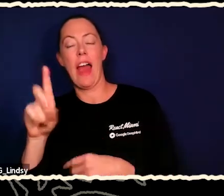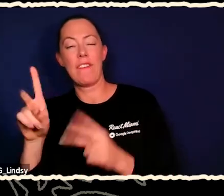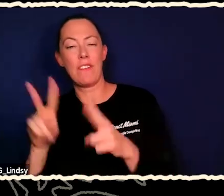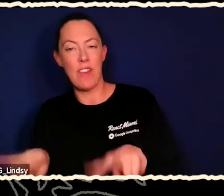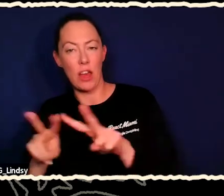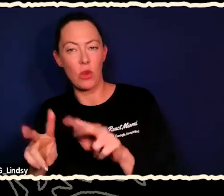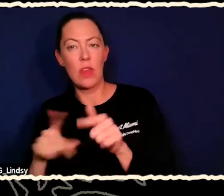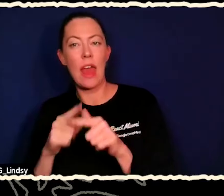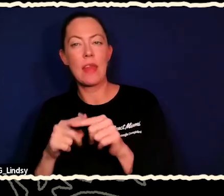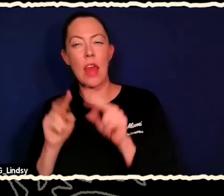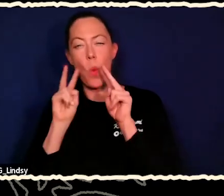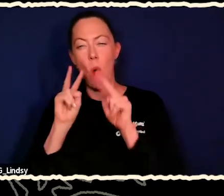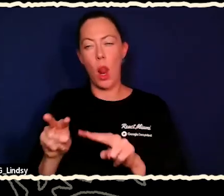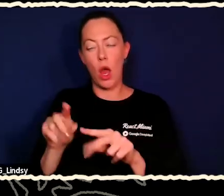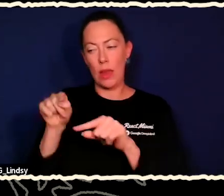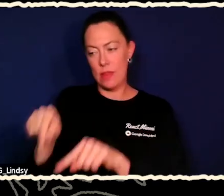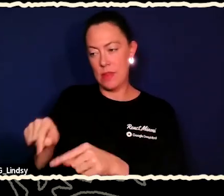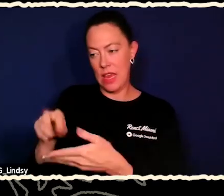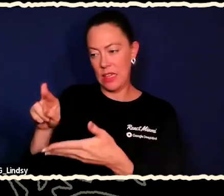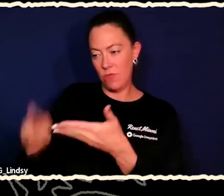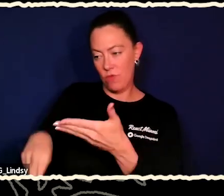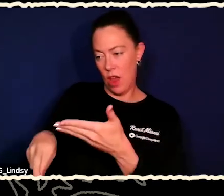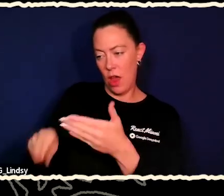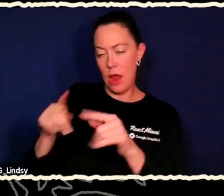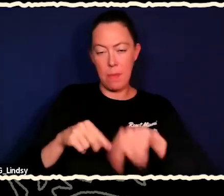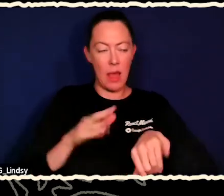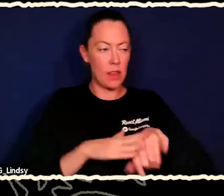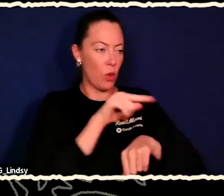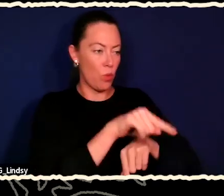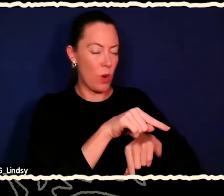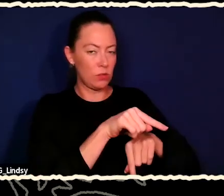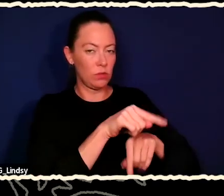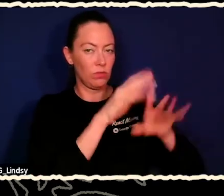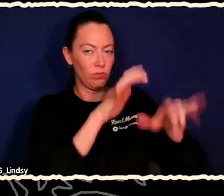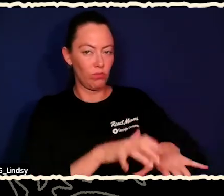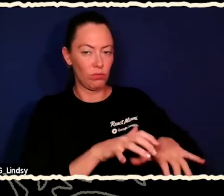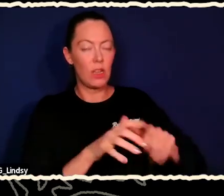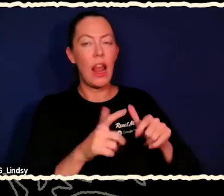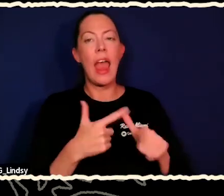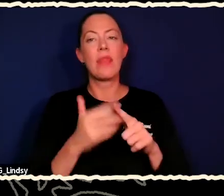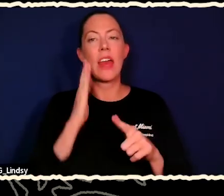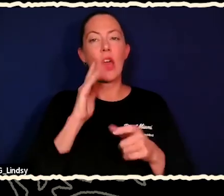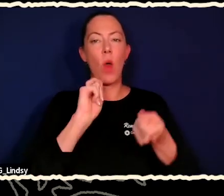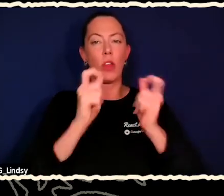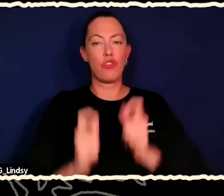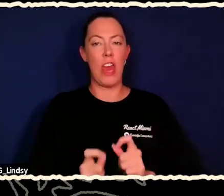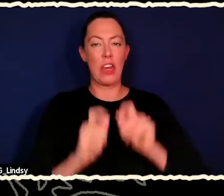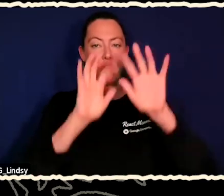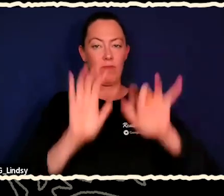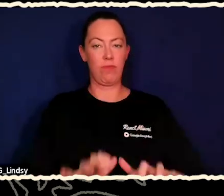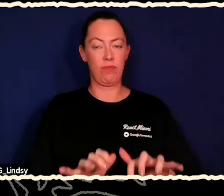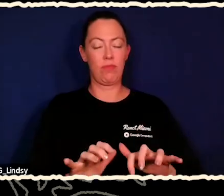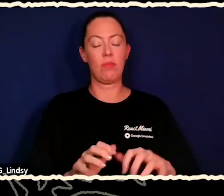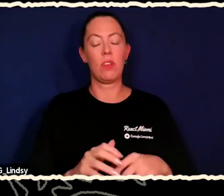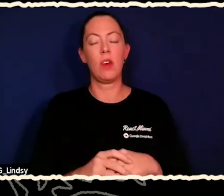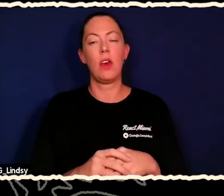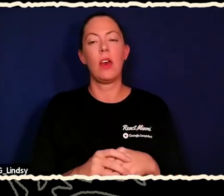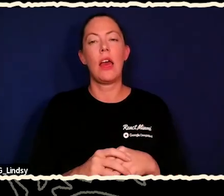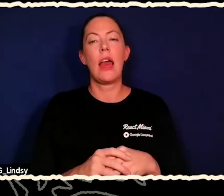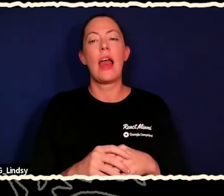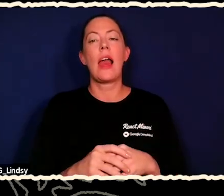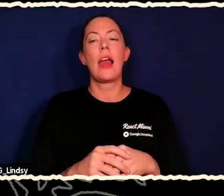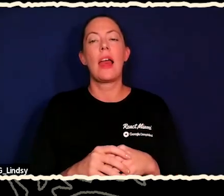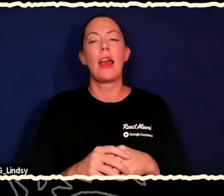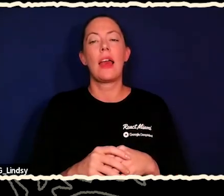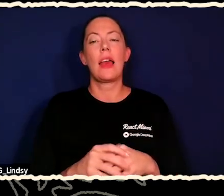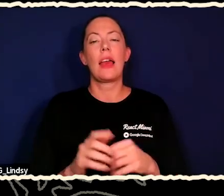of output depend on which values. And then it actually rewrites the logic in your component to